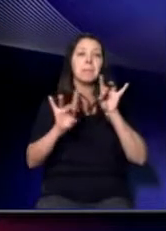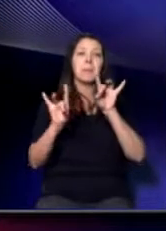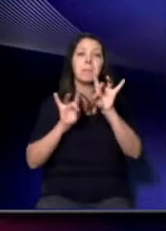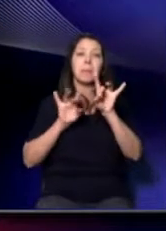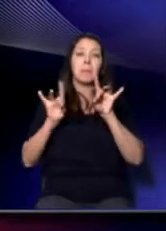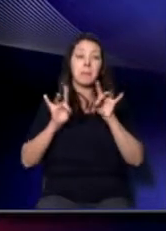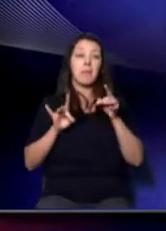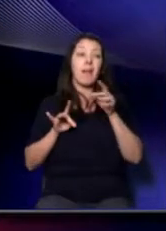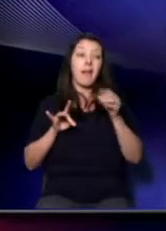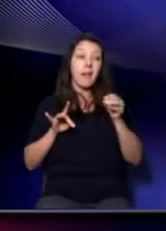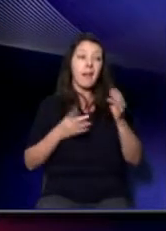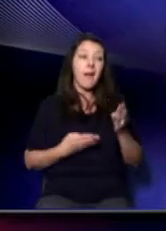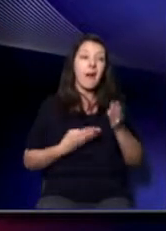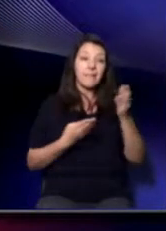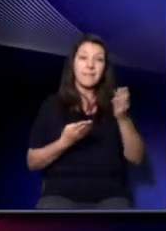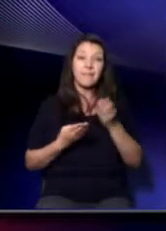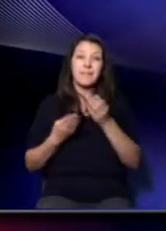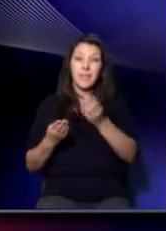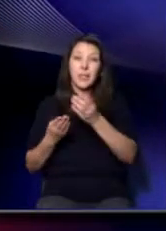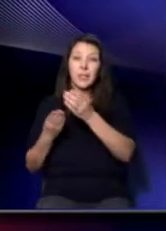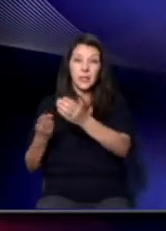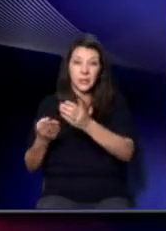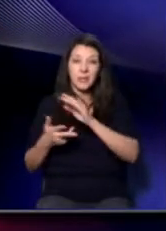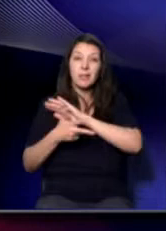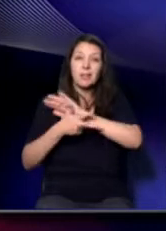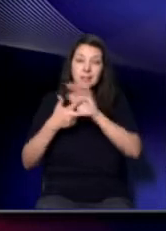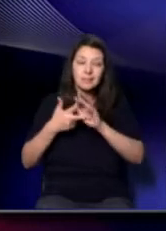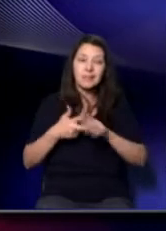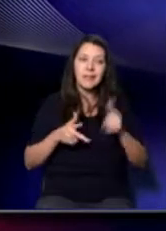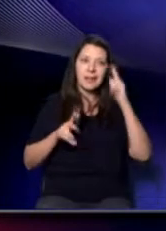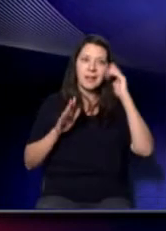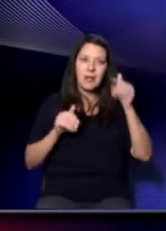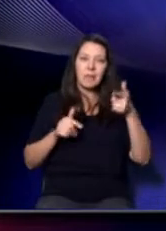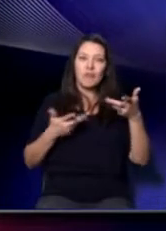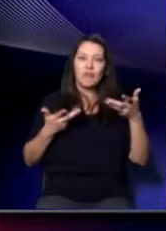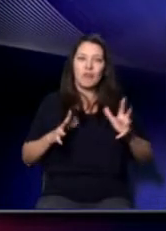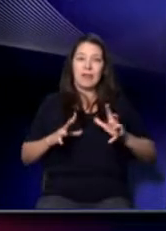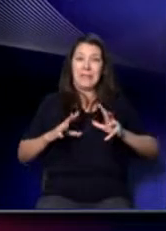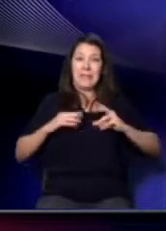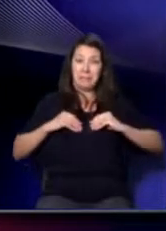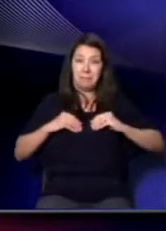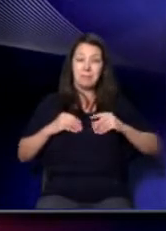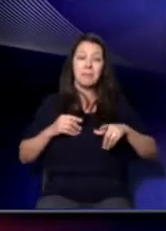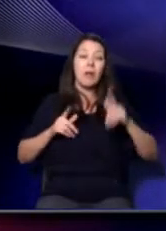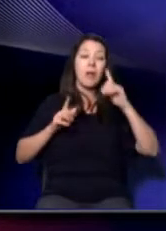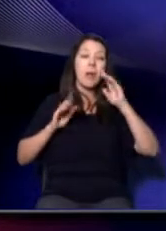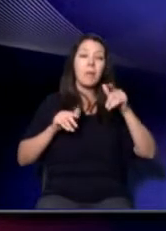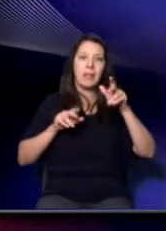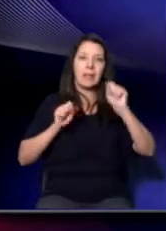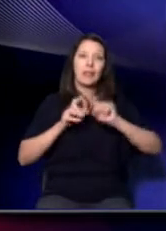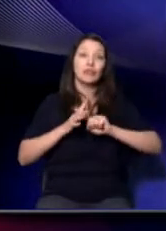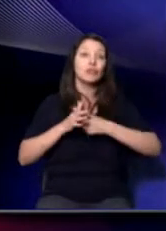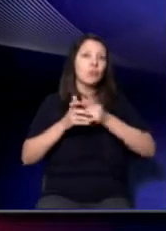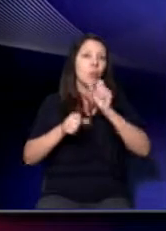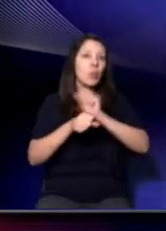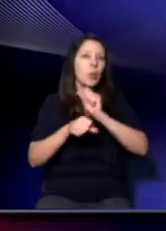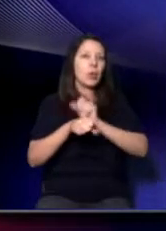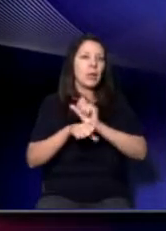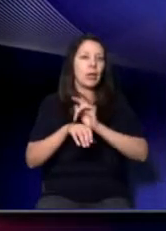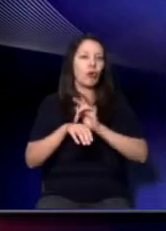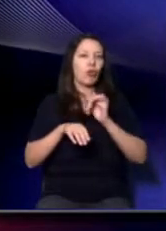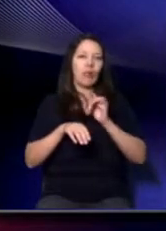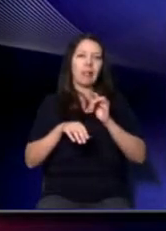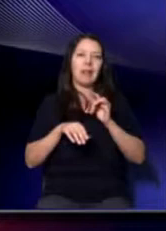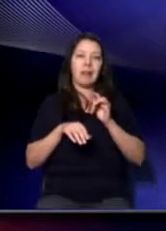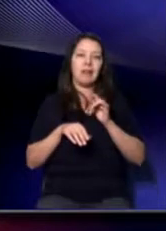the positions and hopefully have accepted. Maybe have them come on a little bit early so that we have some